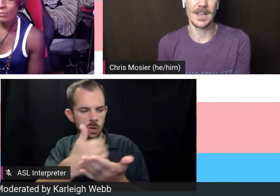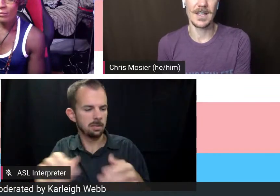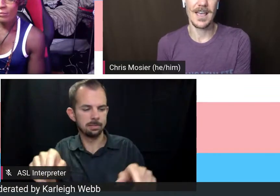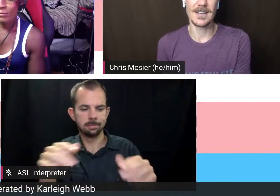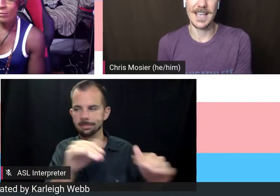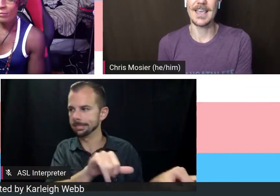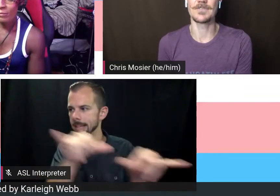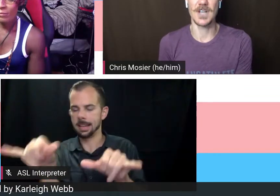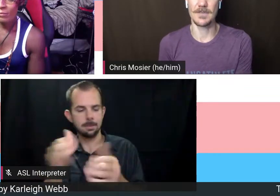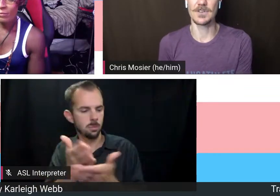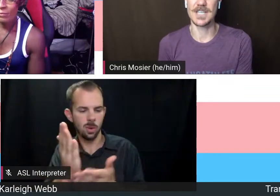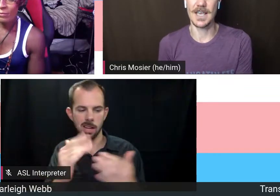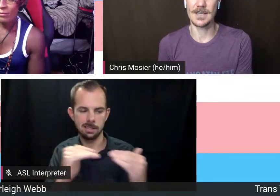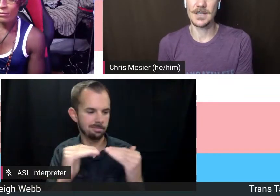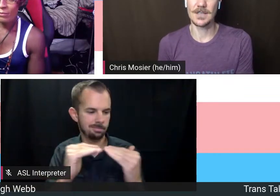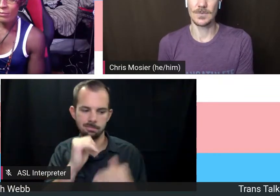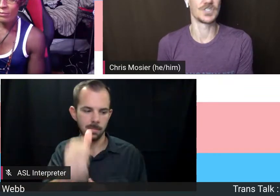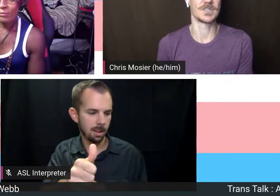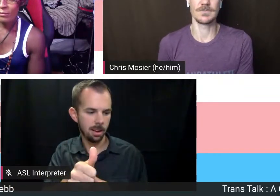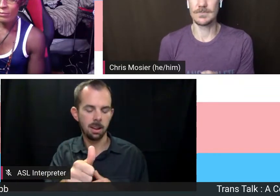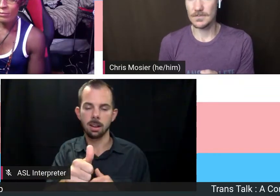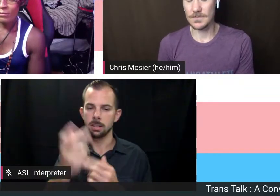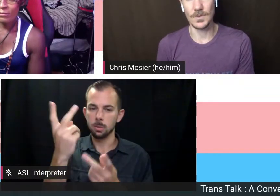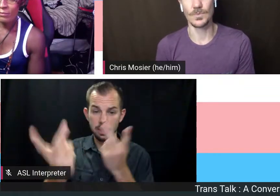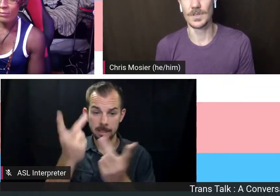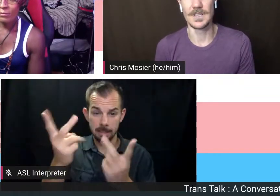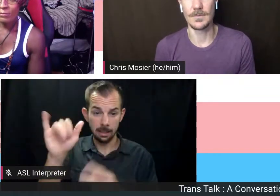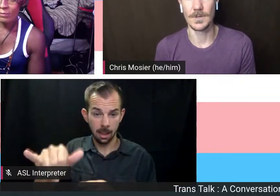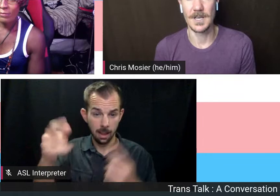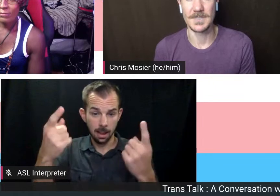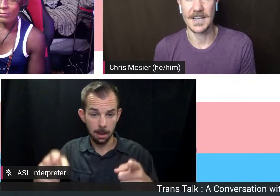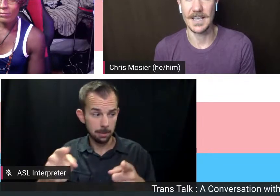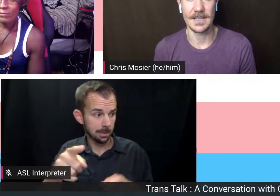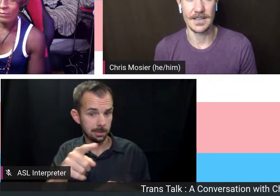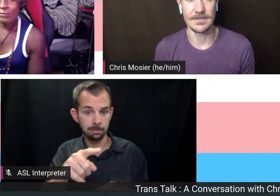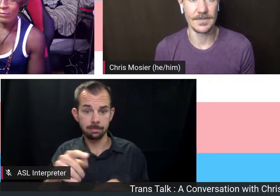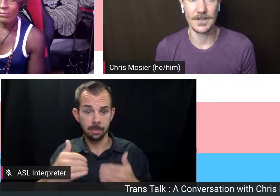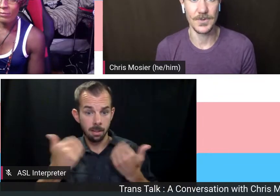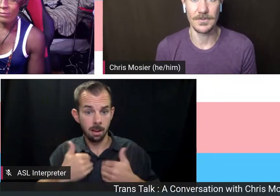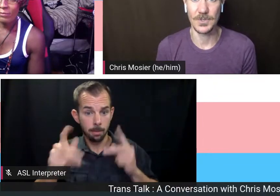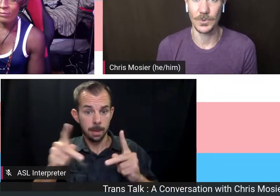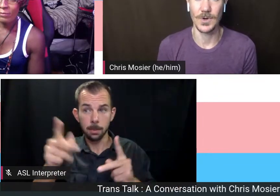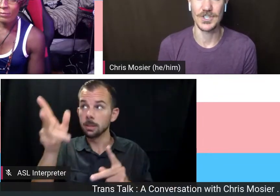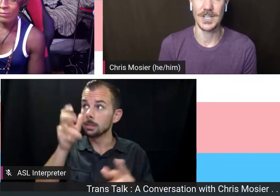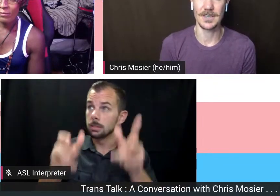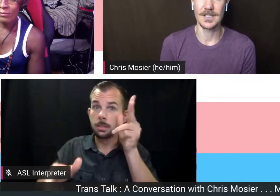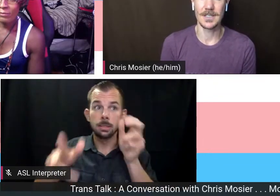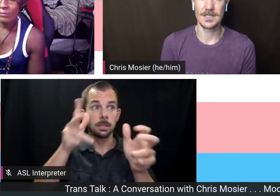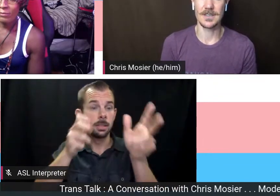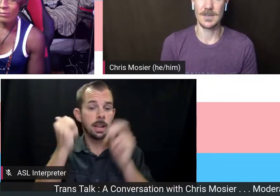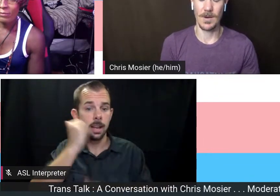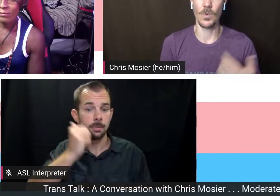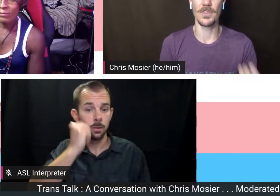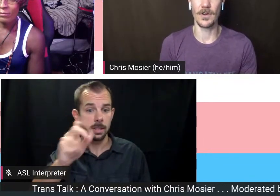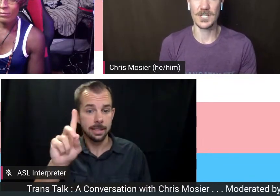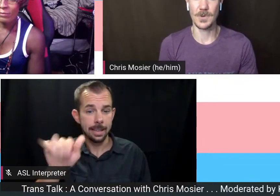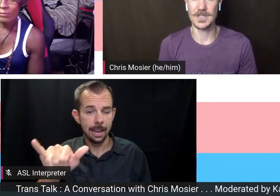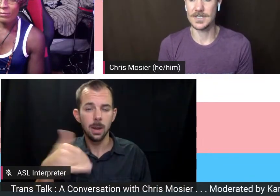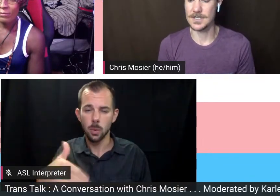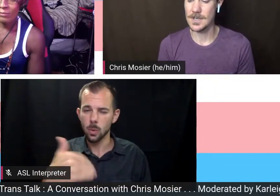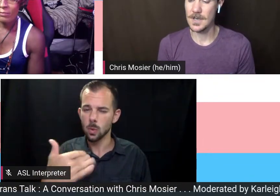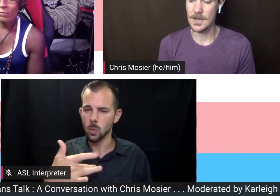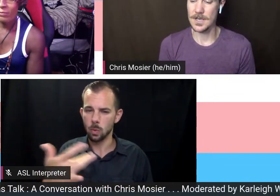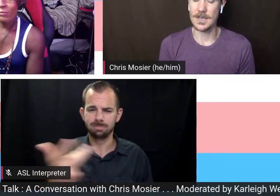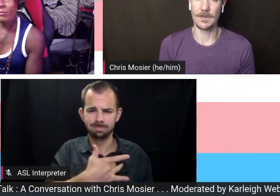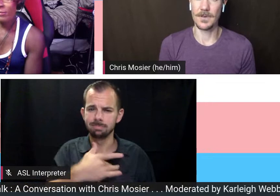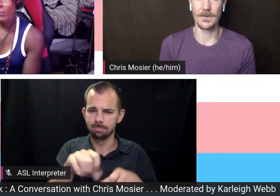hear that day after day after day was just really, really upsetting and, sort of soul crushing to think about what their